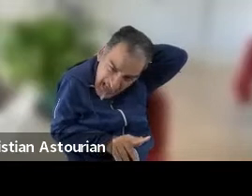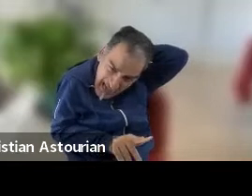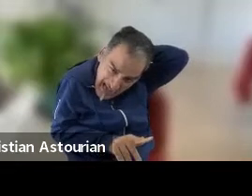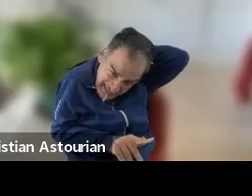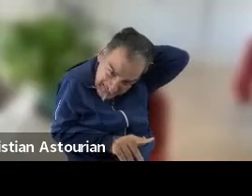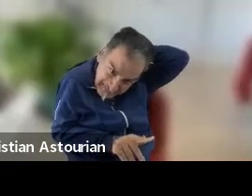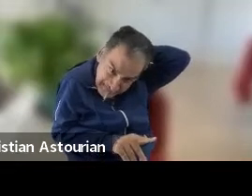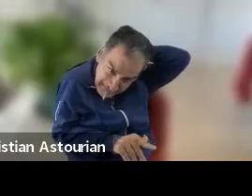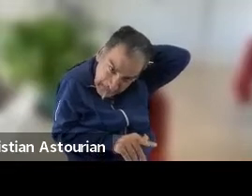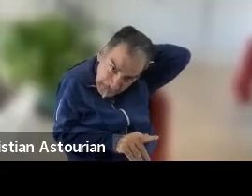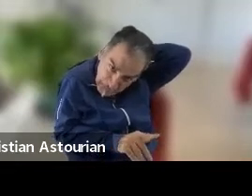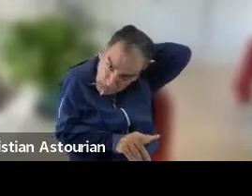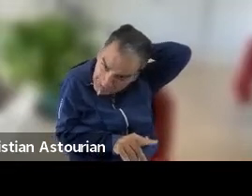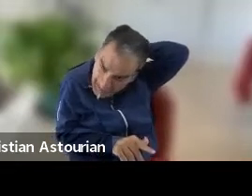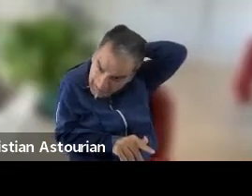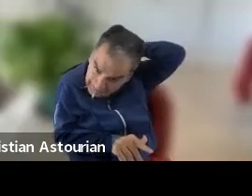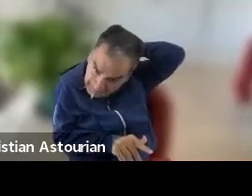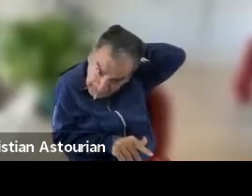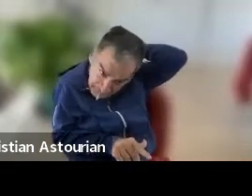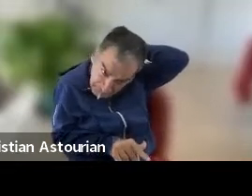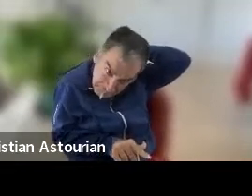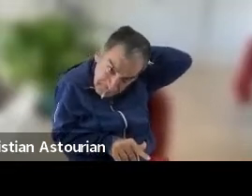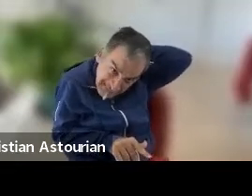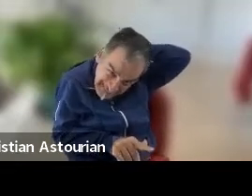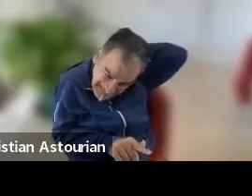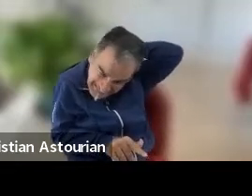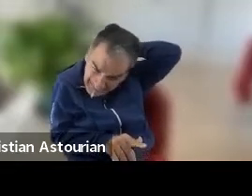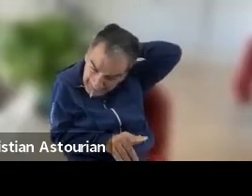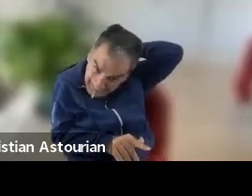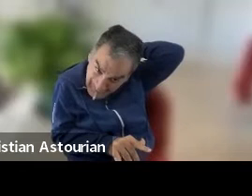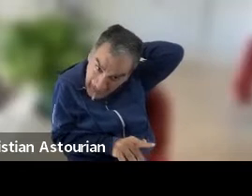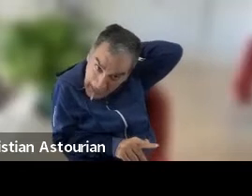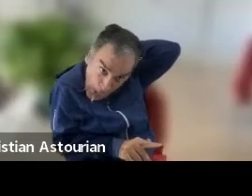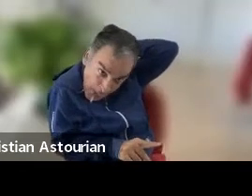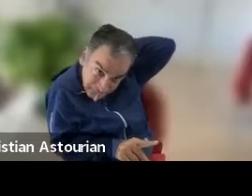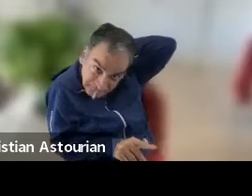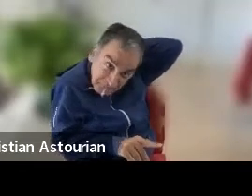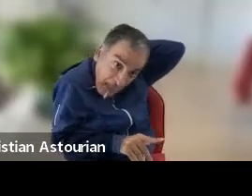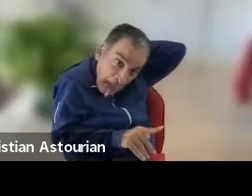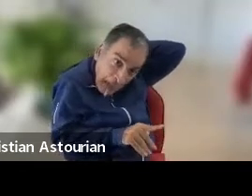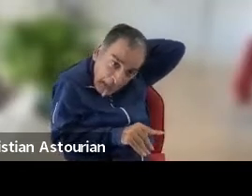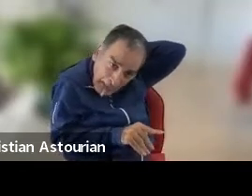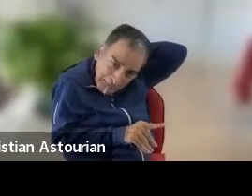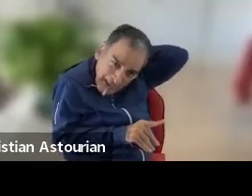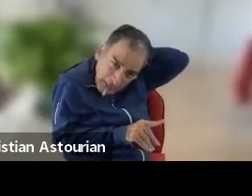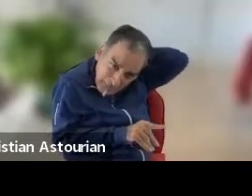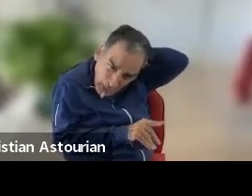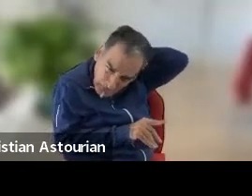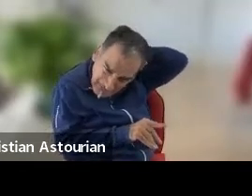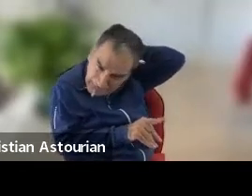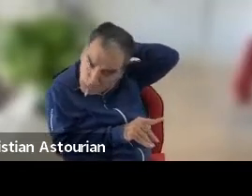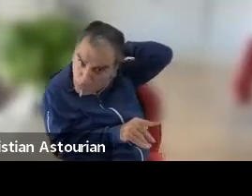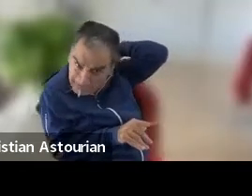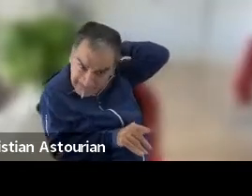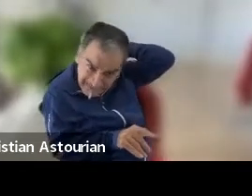there are in society still now. But we